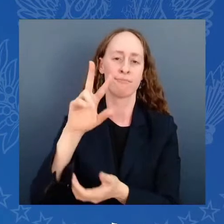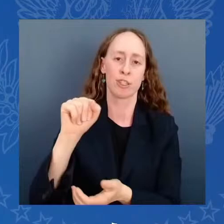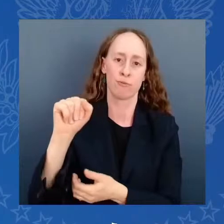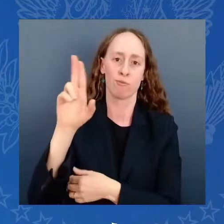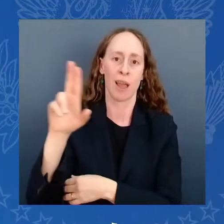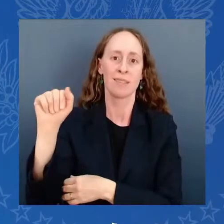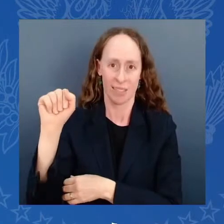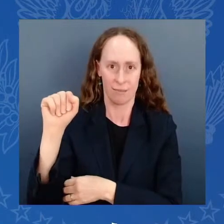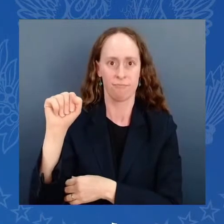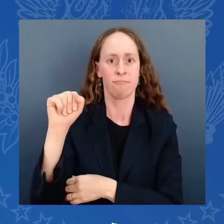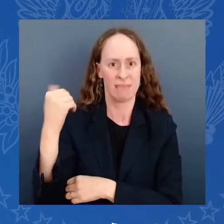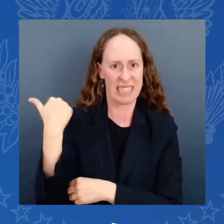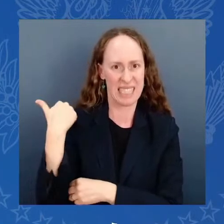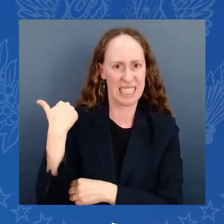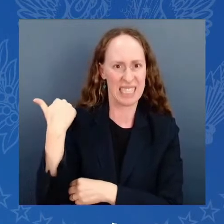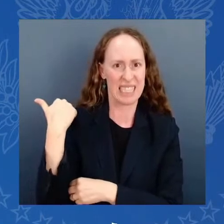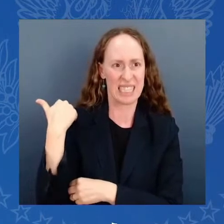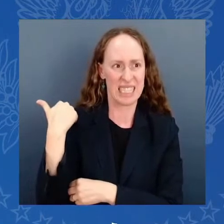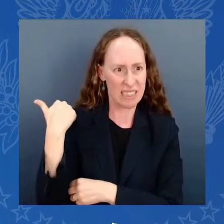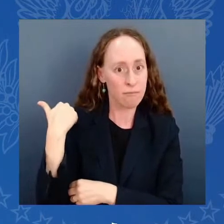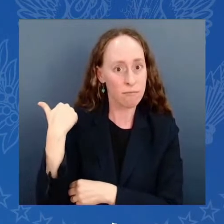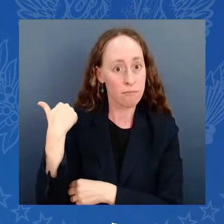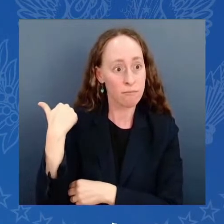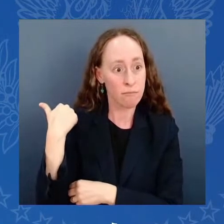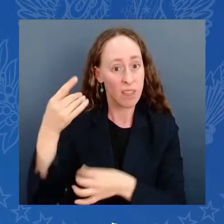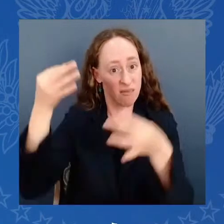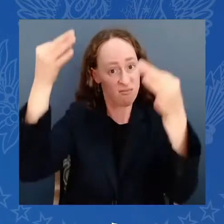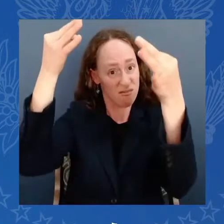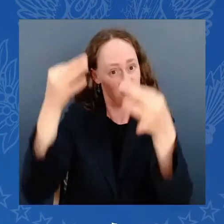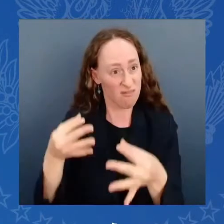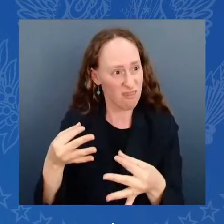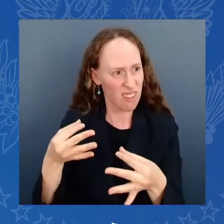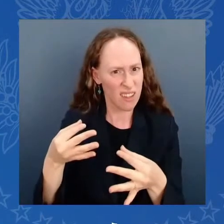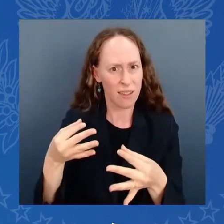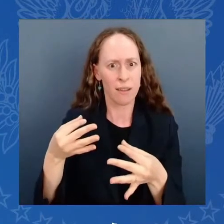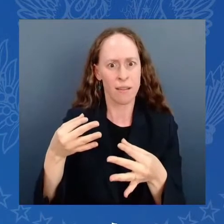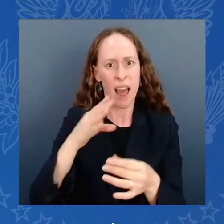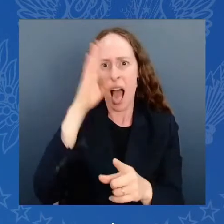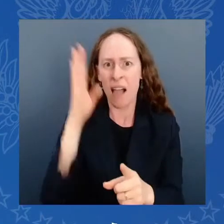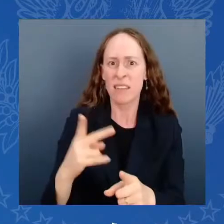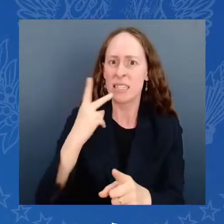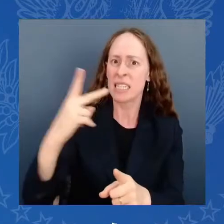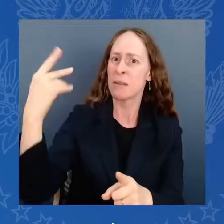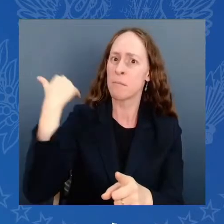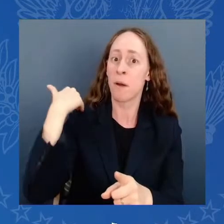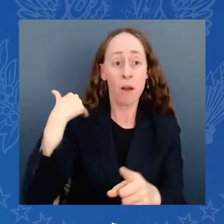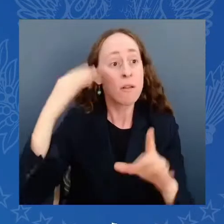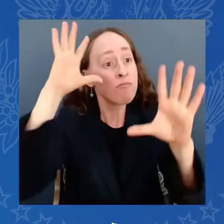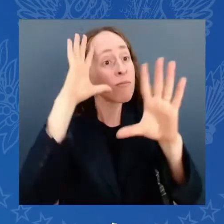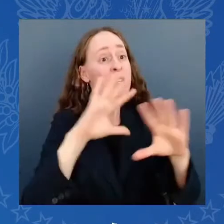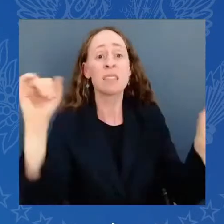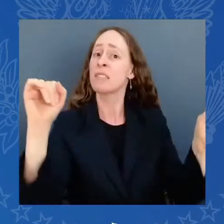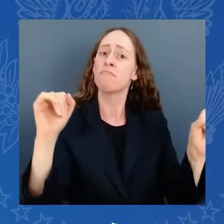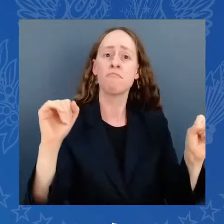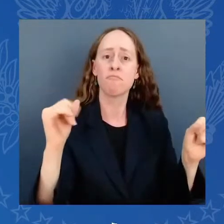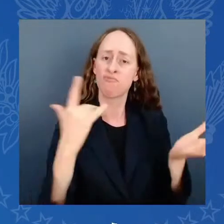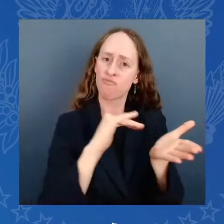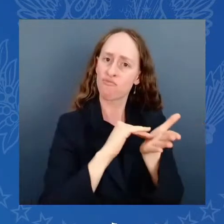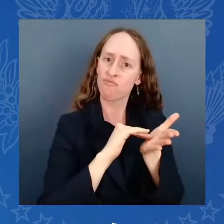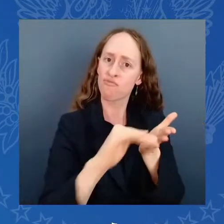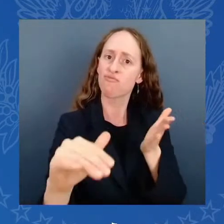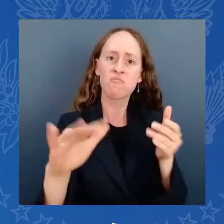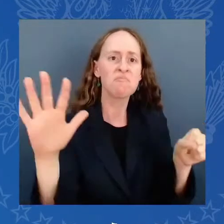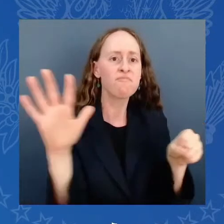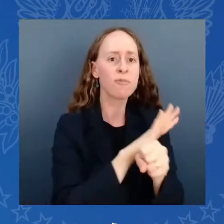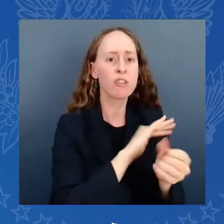the President of the United States has immunity for potential crimes he may have